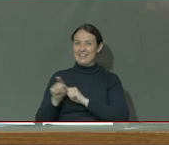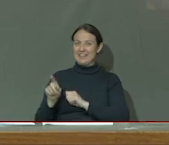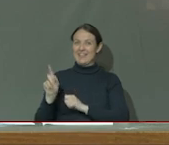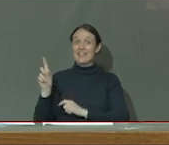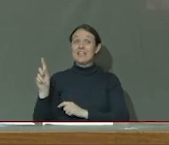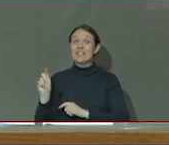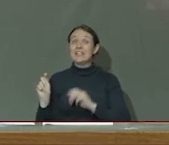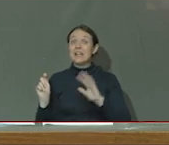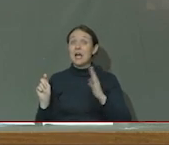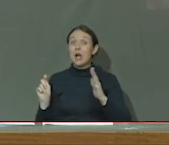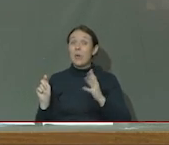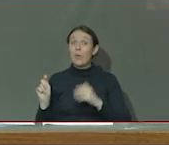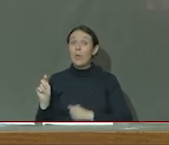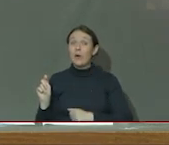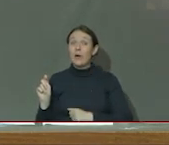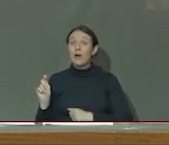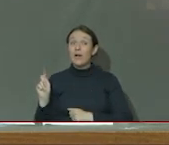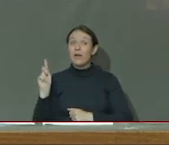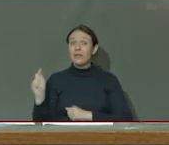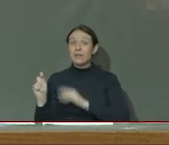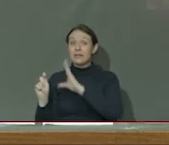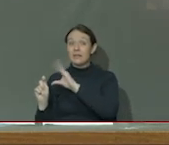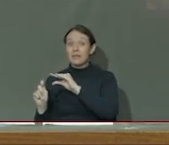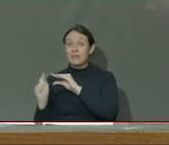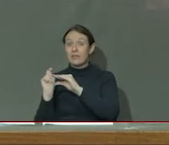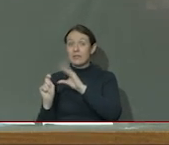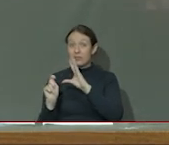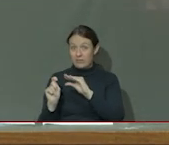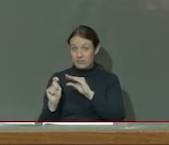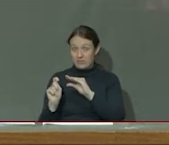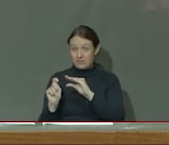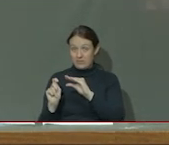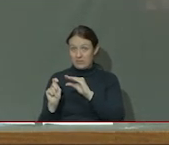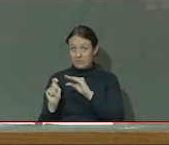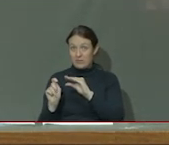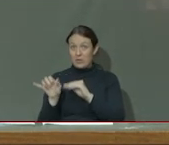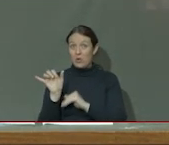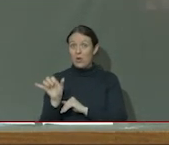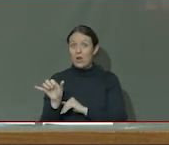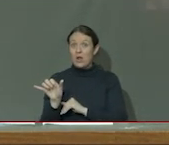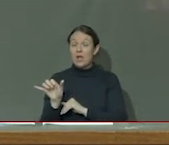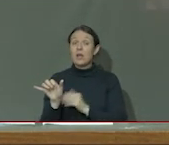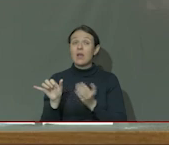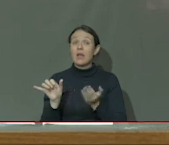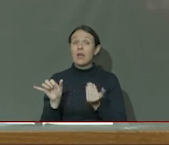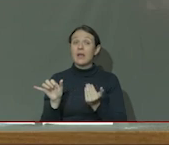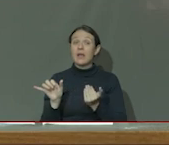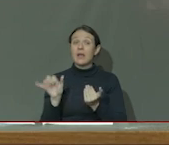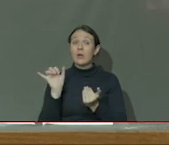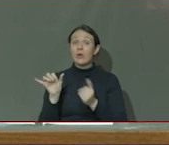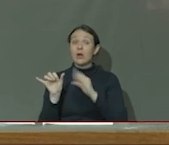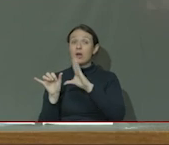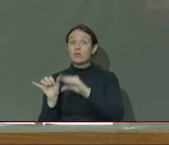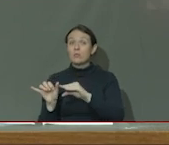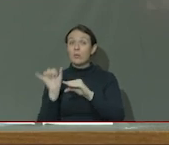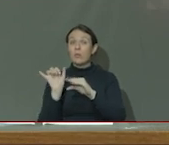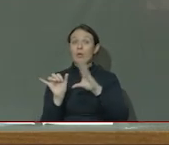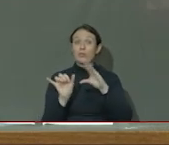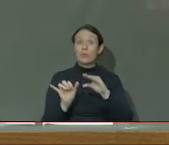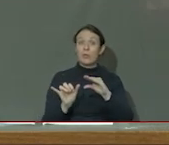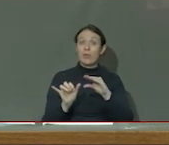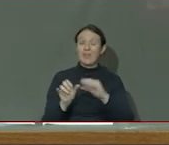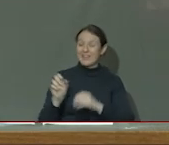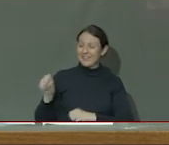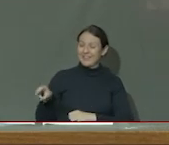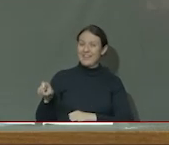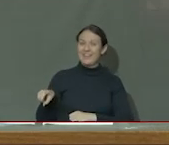T's? Did I do it correctly? What should I write in terms of Y's? So this one